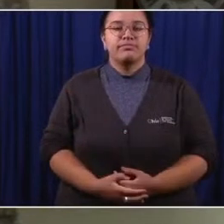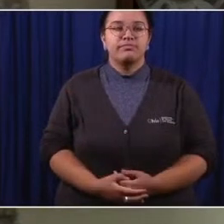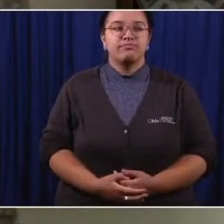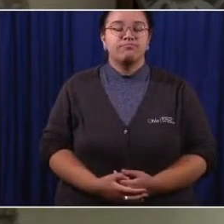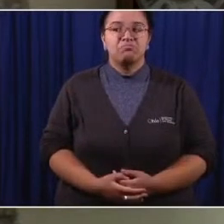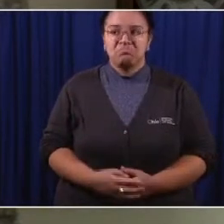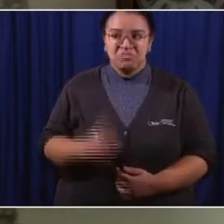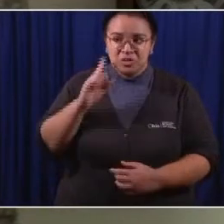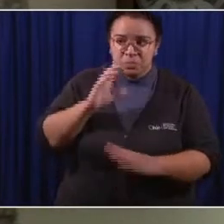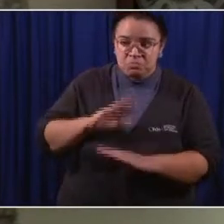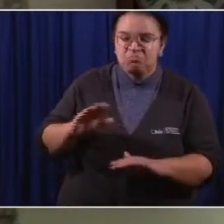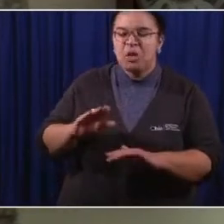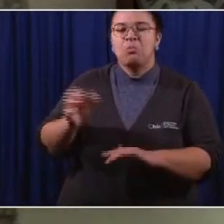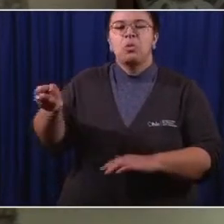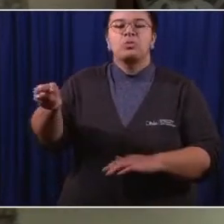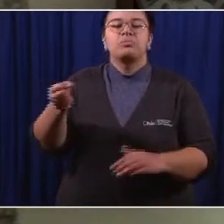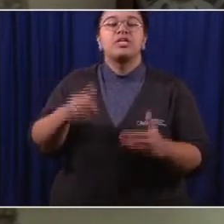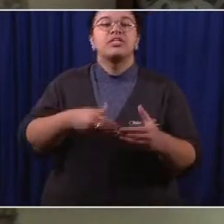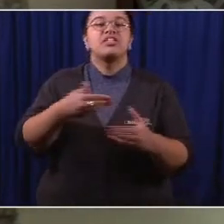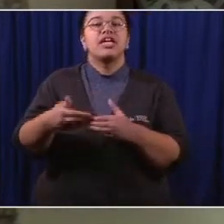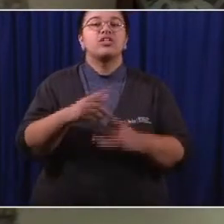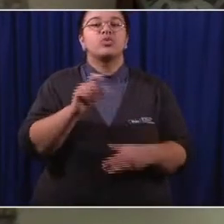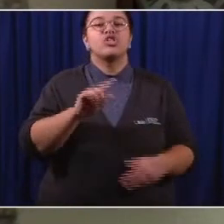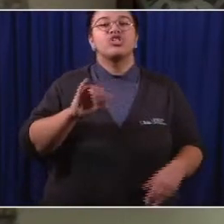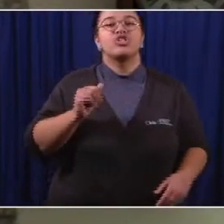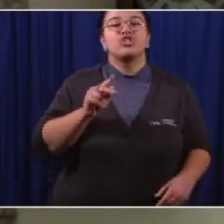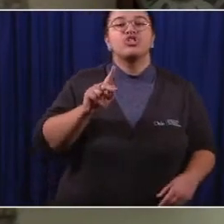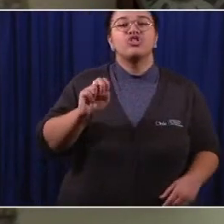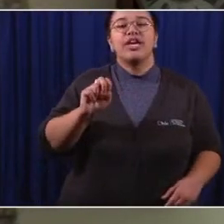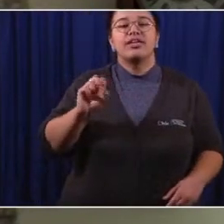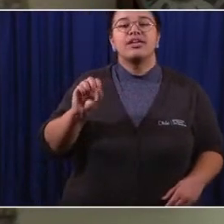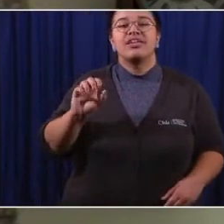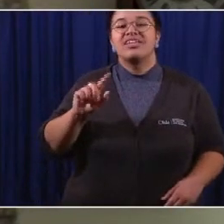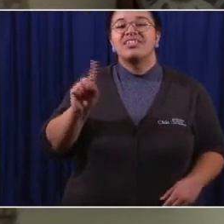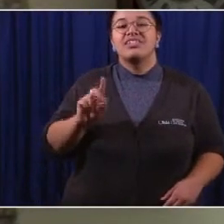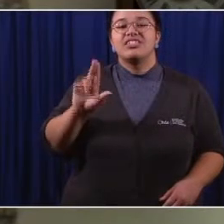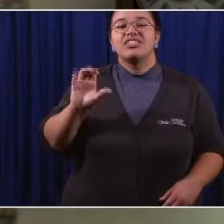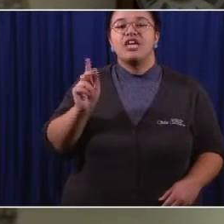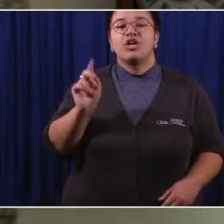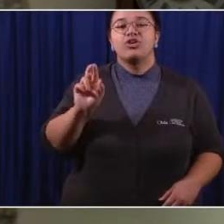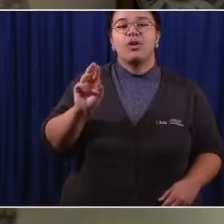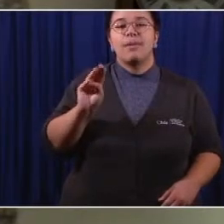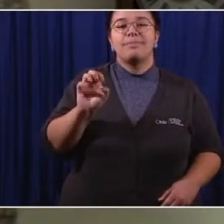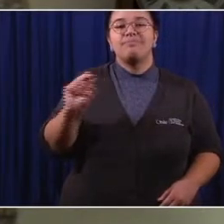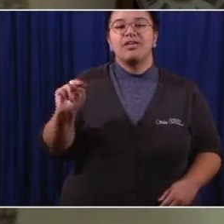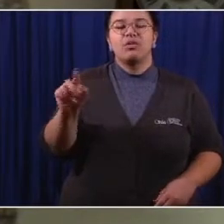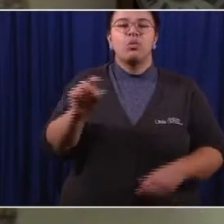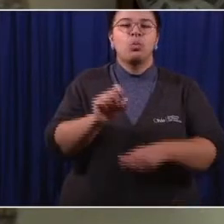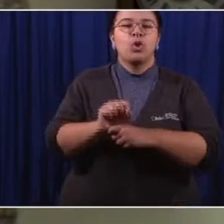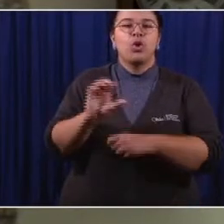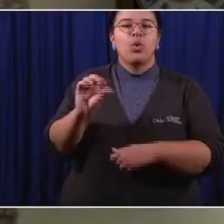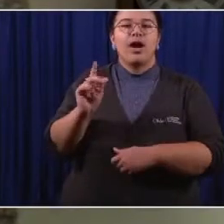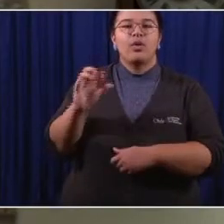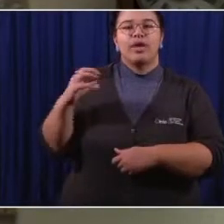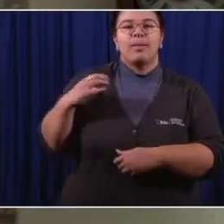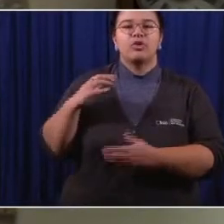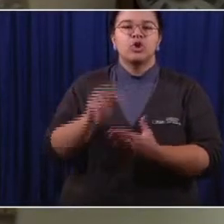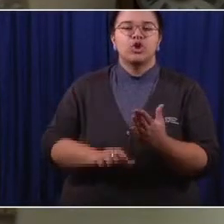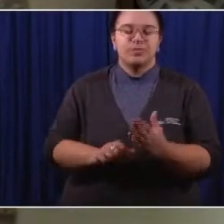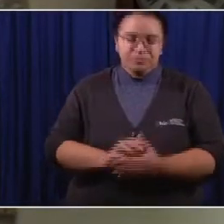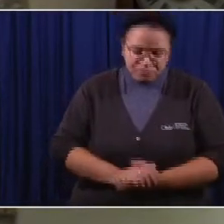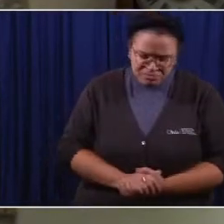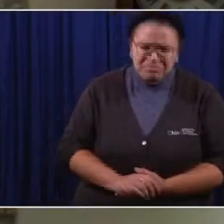We'll skip Shane. Next question is from Jake Zuckerman at Ohio Capital Journal. Hi, Governor. Good